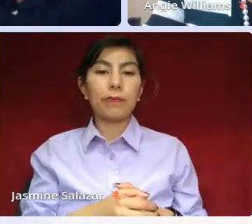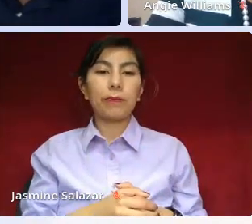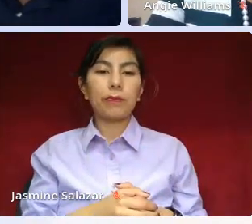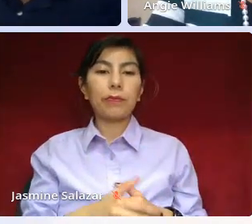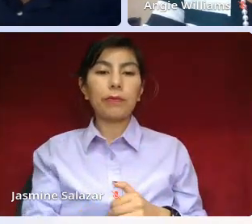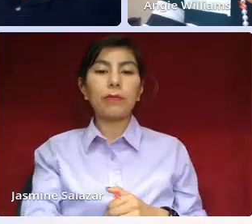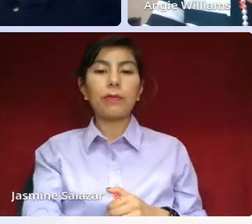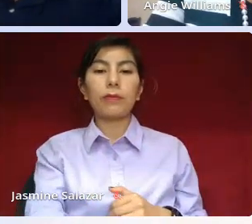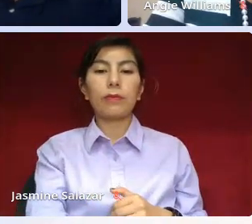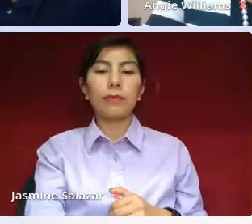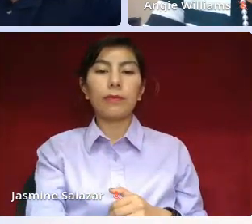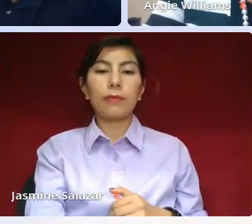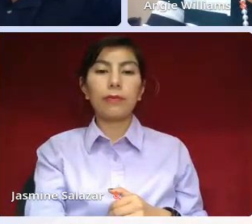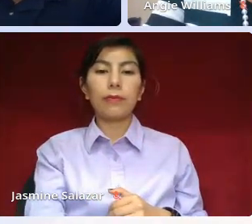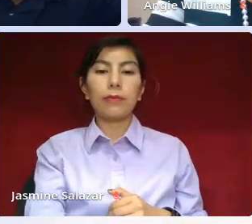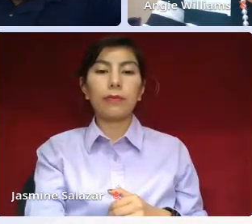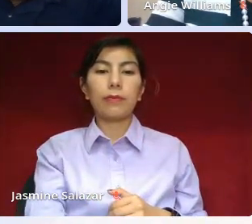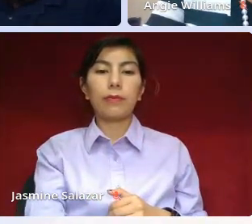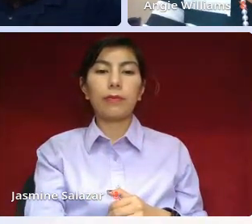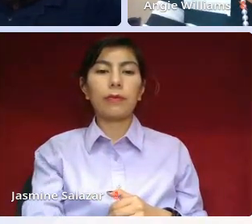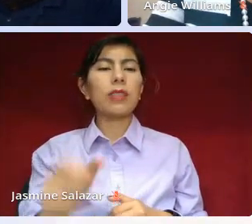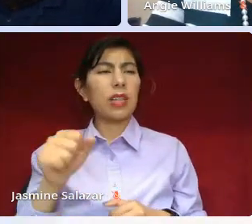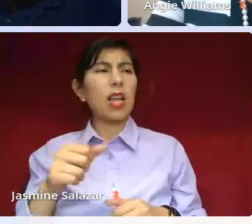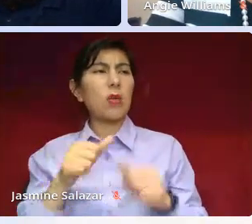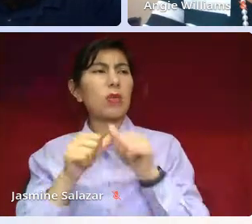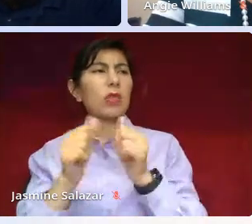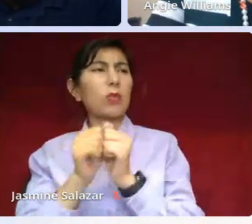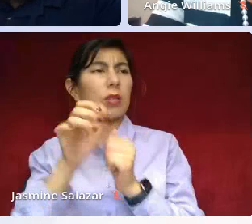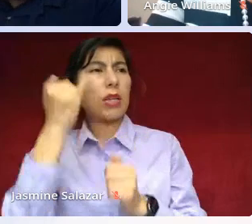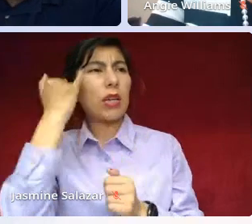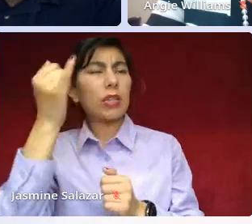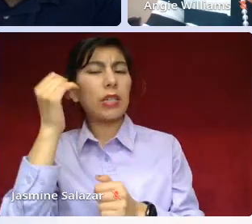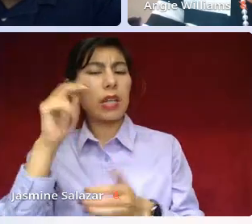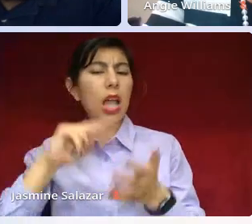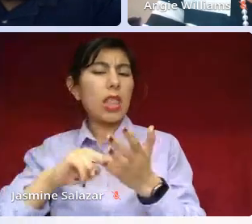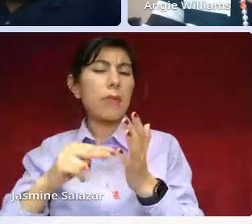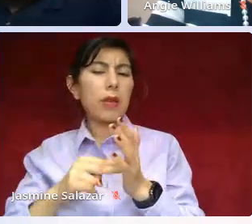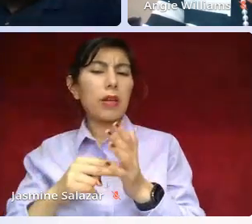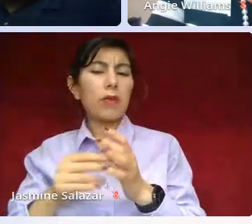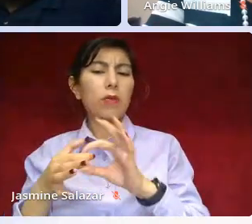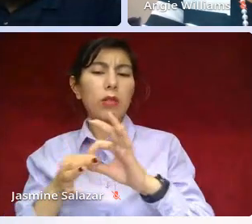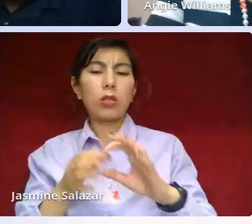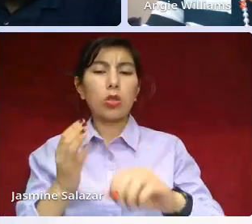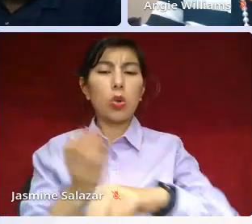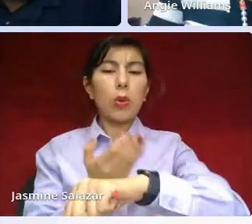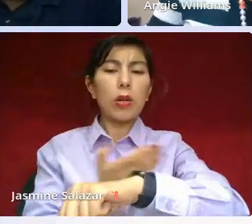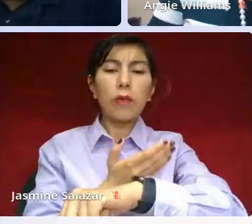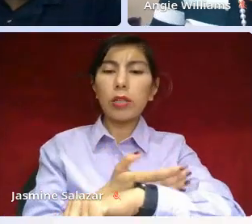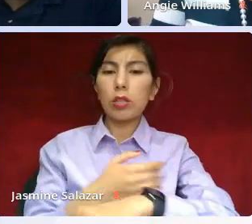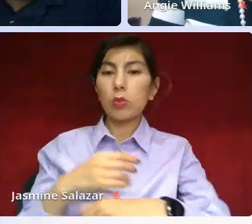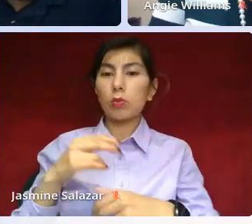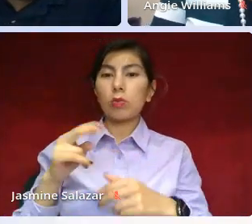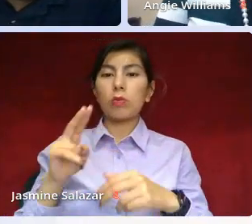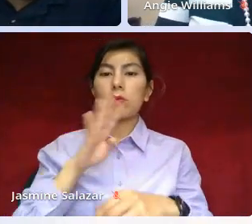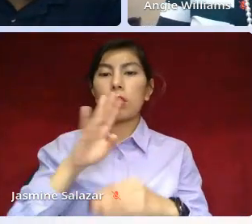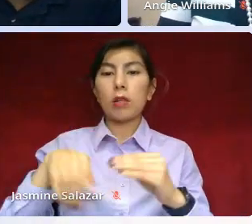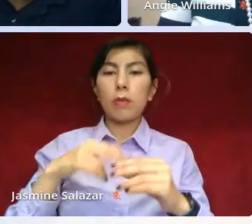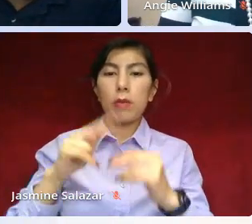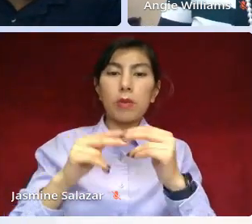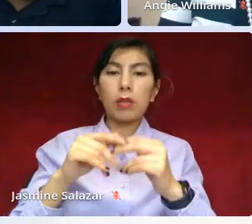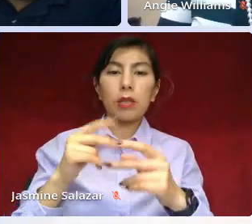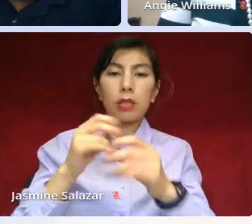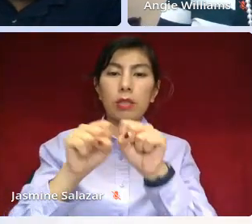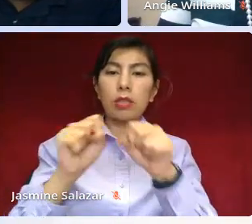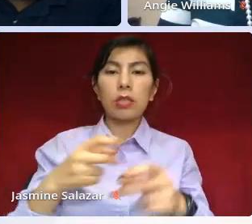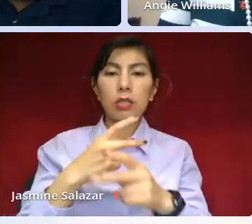this? Yeah, I would continue on the idea and the metaphor of the renovation. When we talk about building systems of care, we have to remember